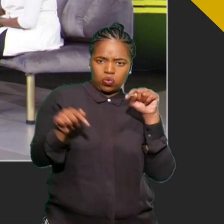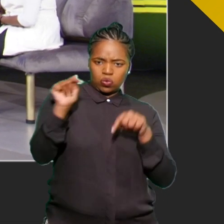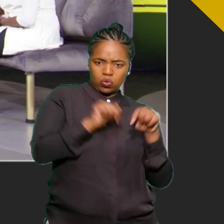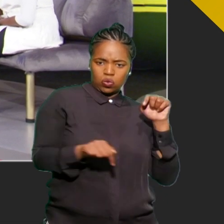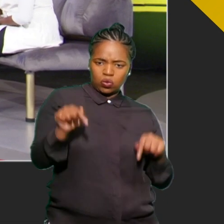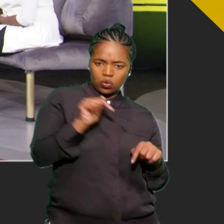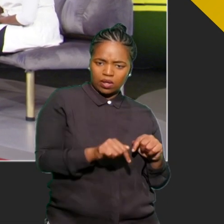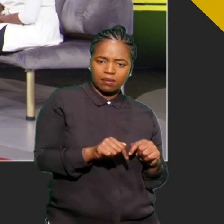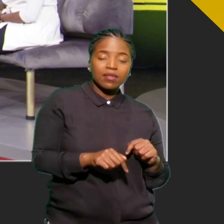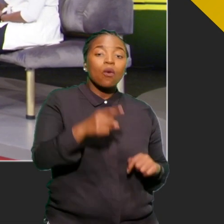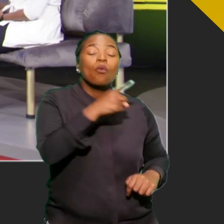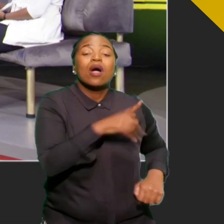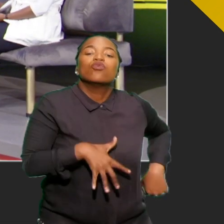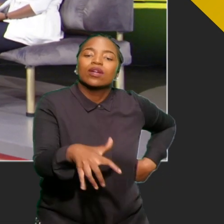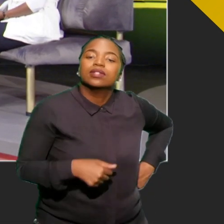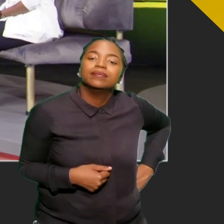ukuthi umthethe uthi. Why umithi?